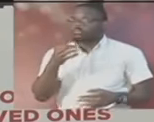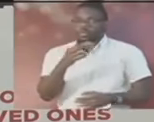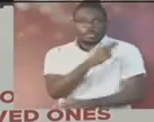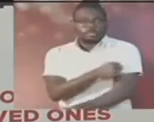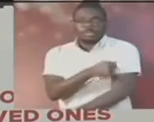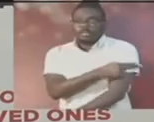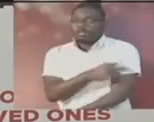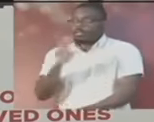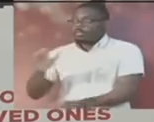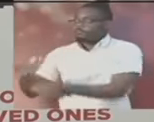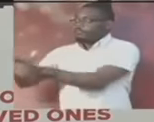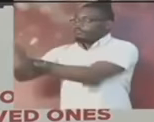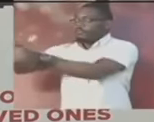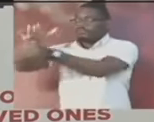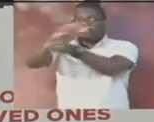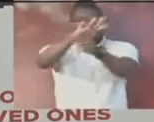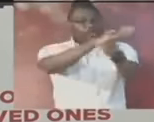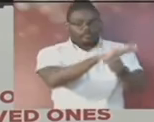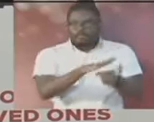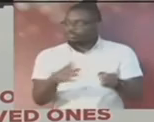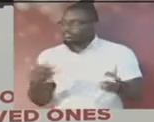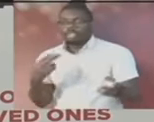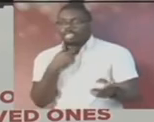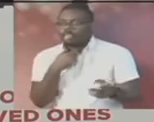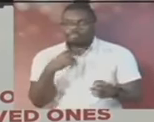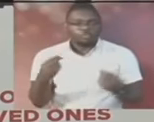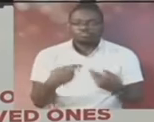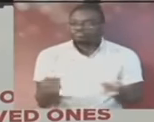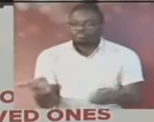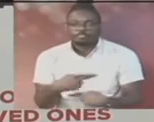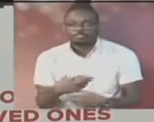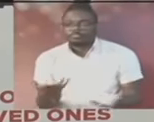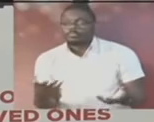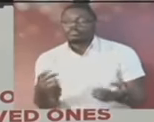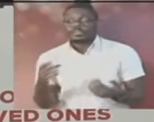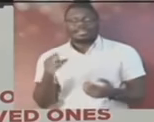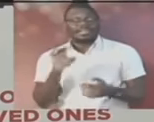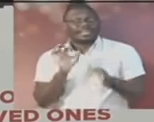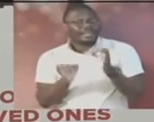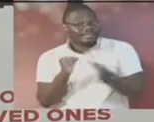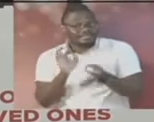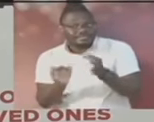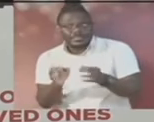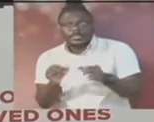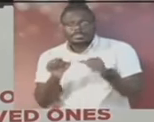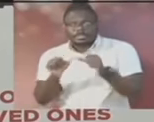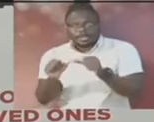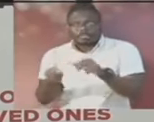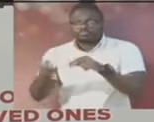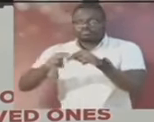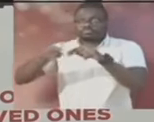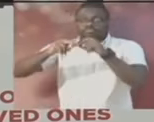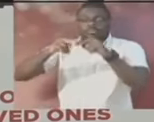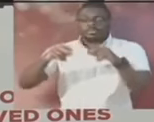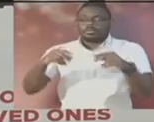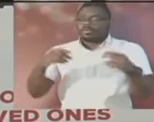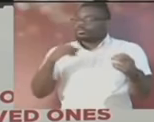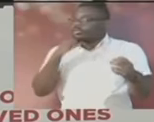our hospital beds within 7 days. And this really defeats the purpose of the parallel healthcare